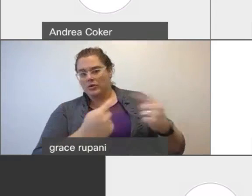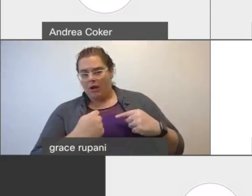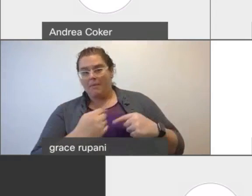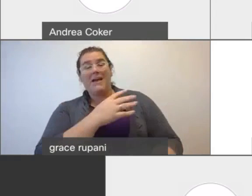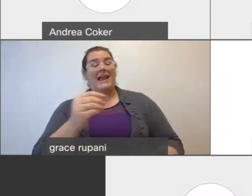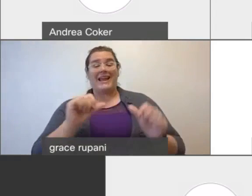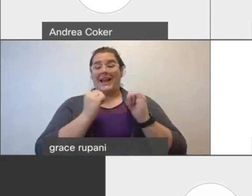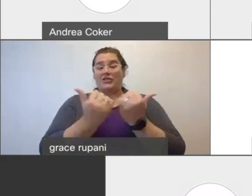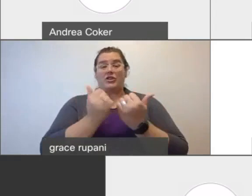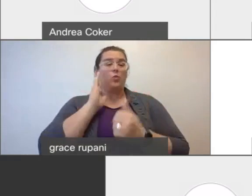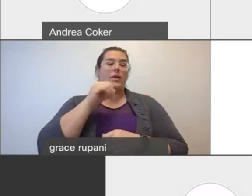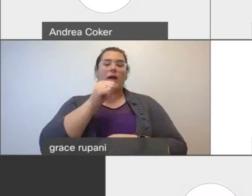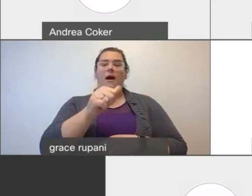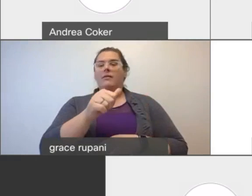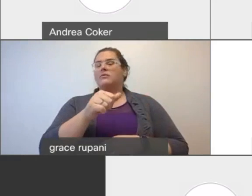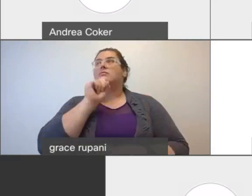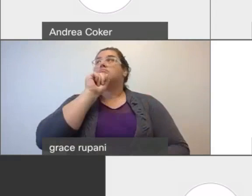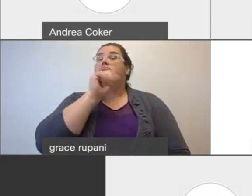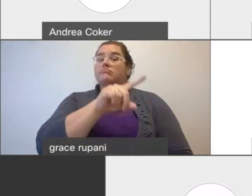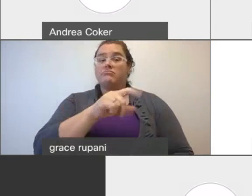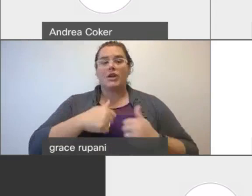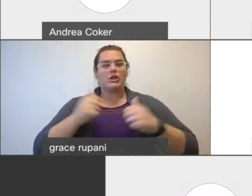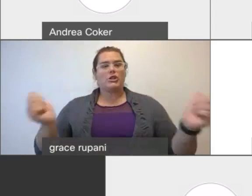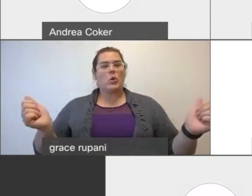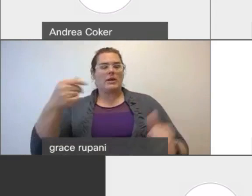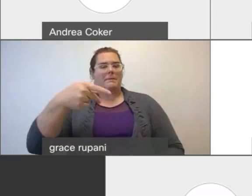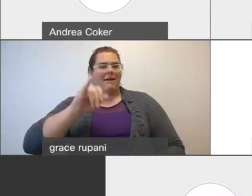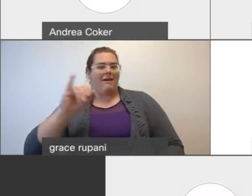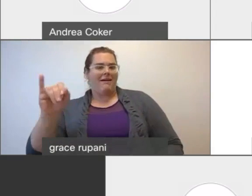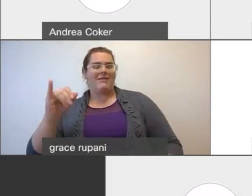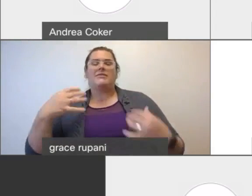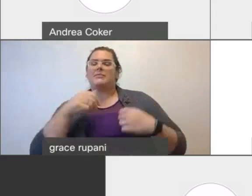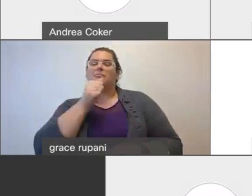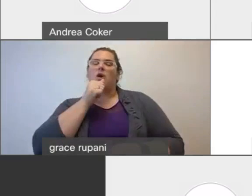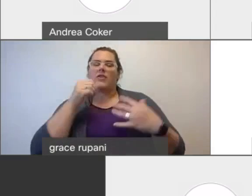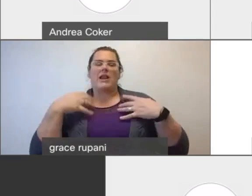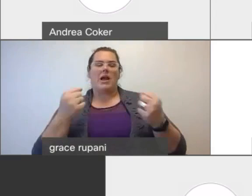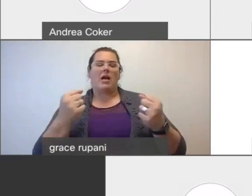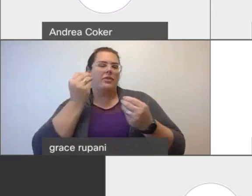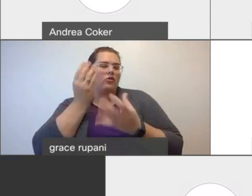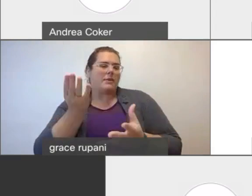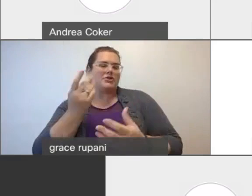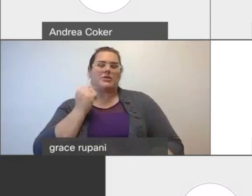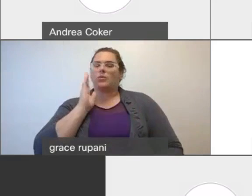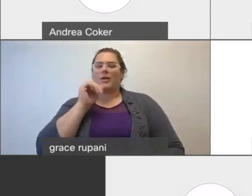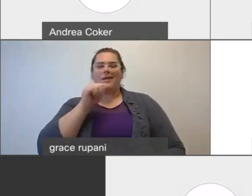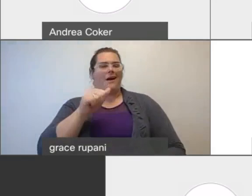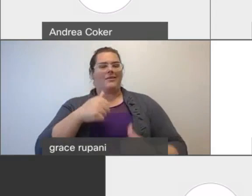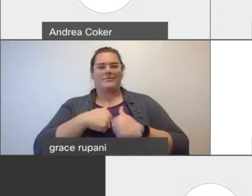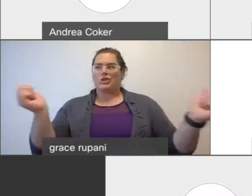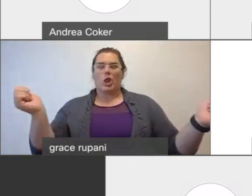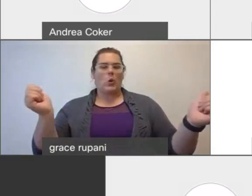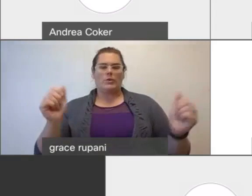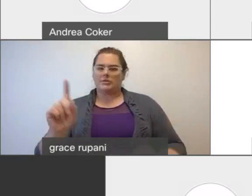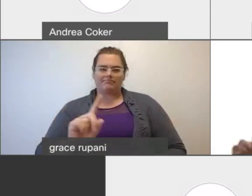would disclose that, because that would be disclosing sort of health information about that person potentially. And so just so people